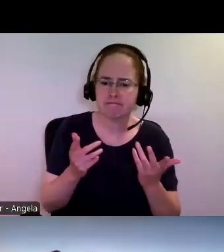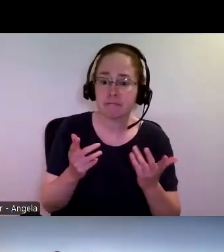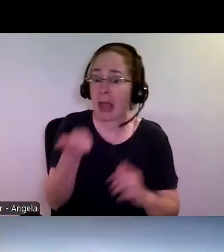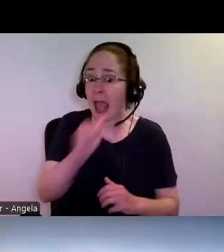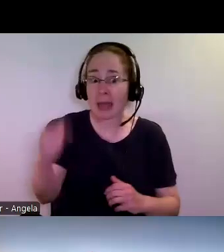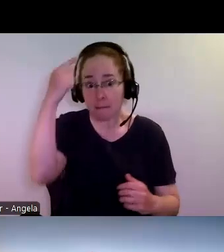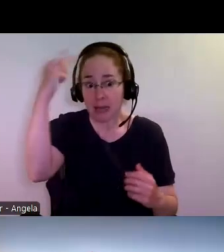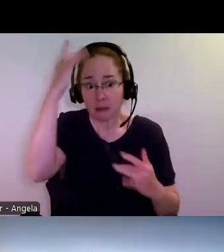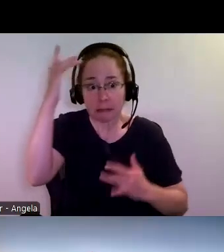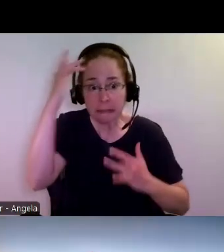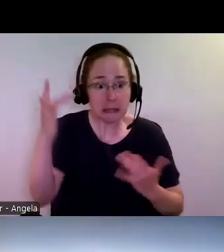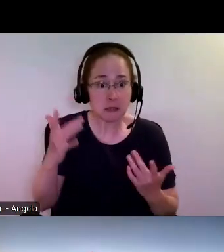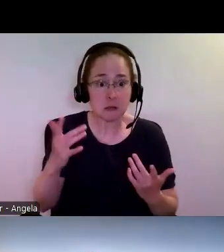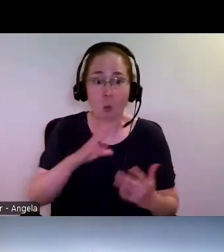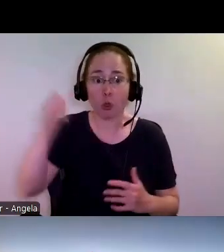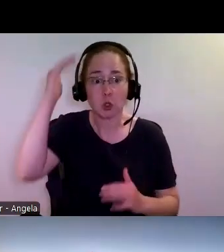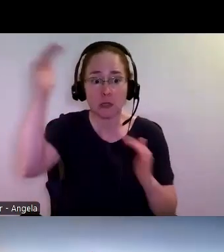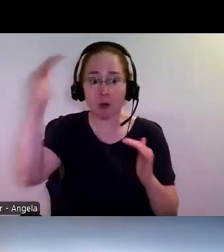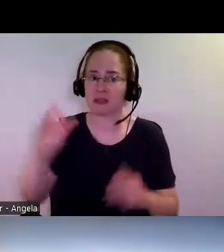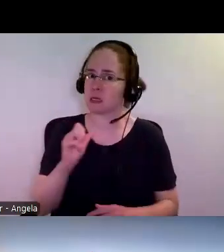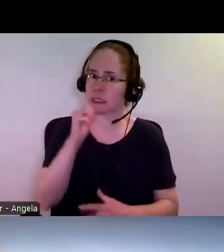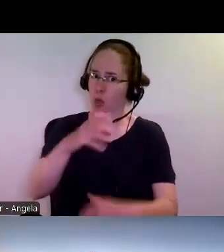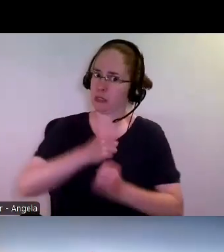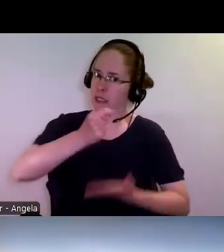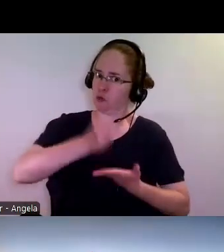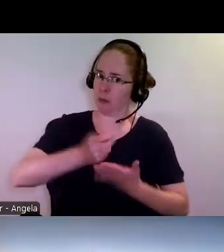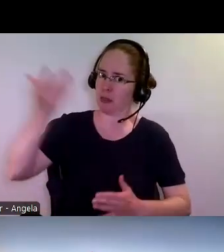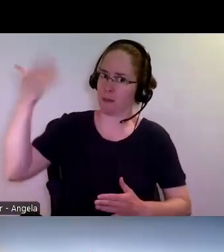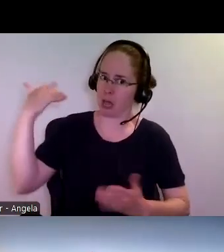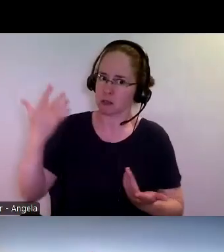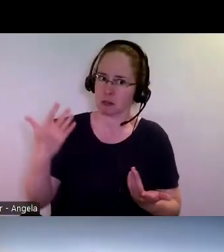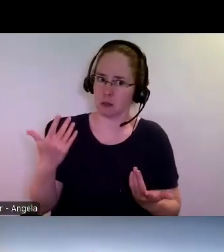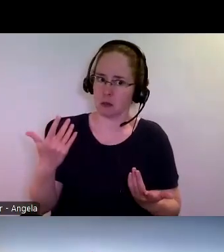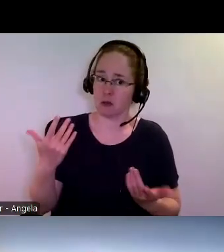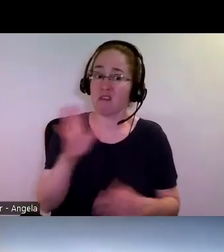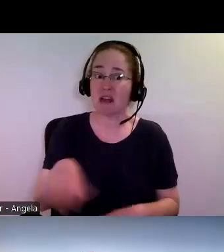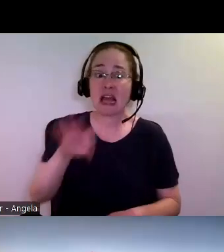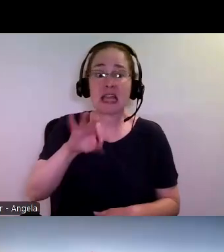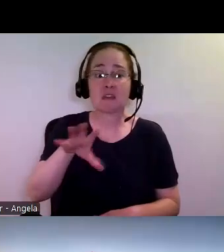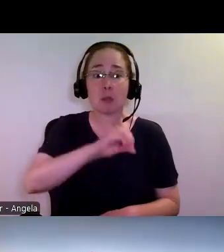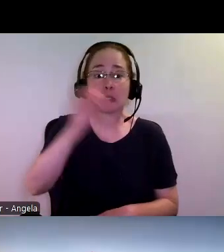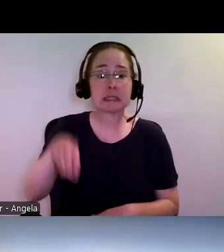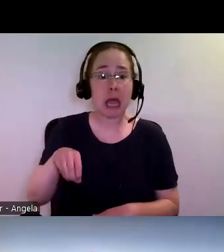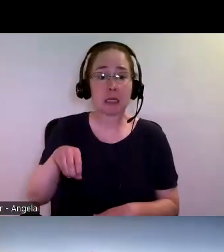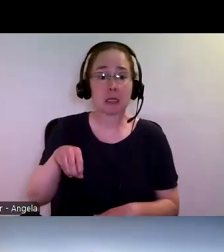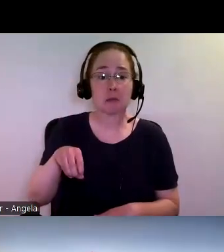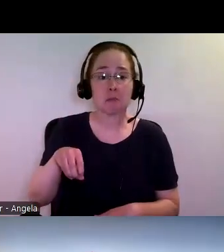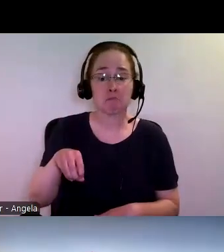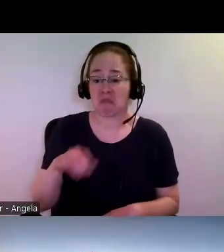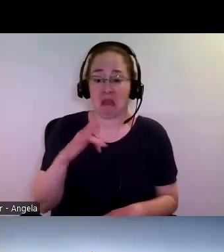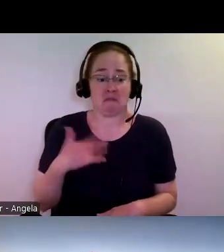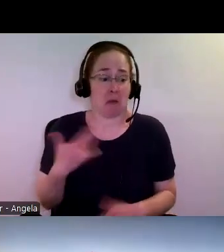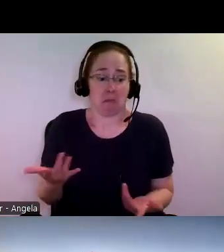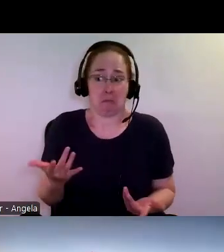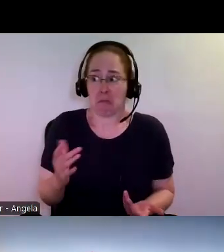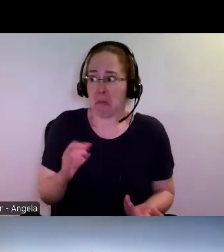illness who did not receive mental health treatment in the past year, nearly 95% did not think